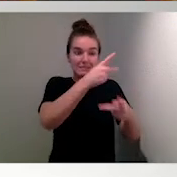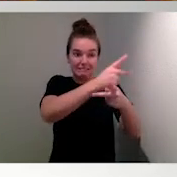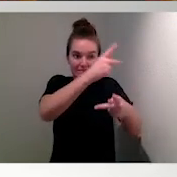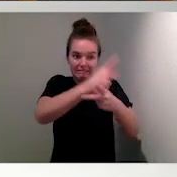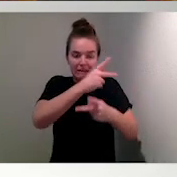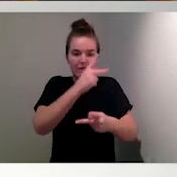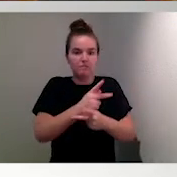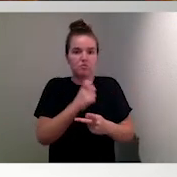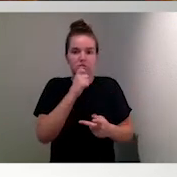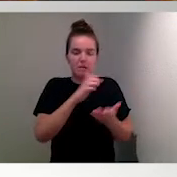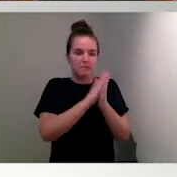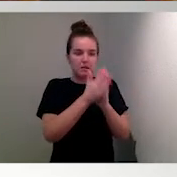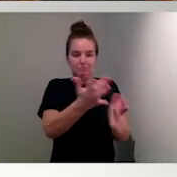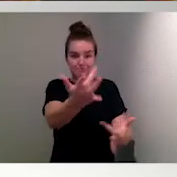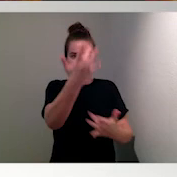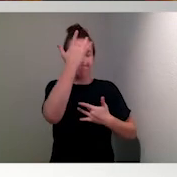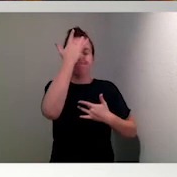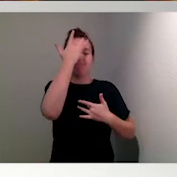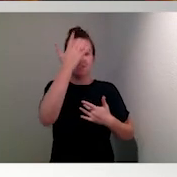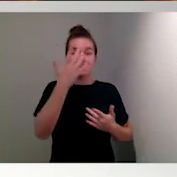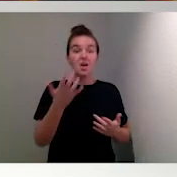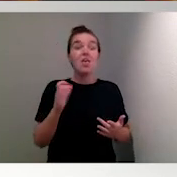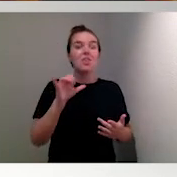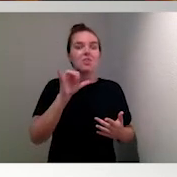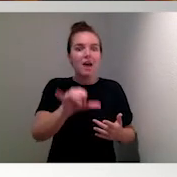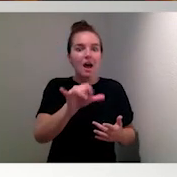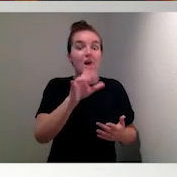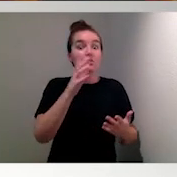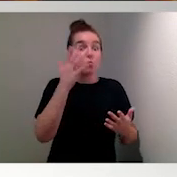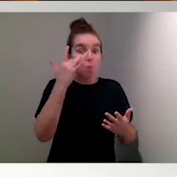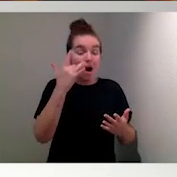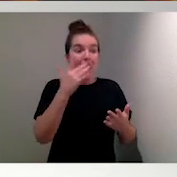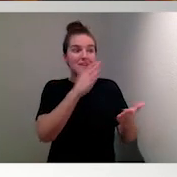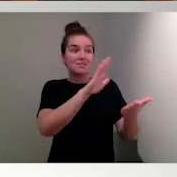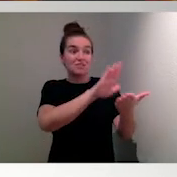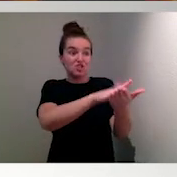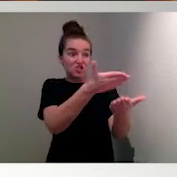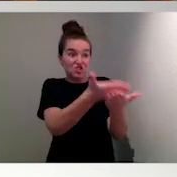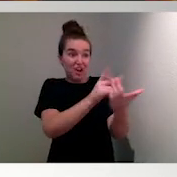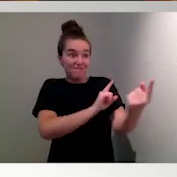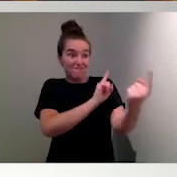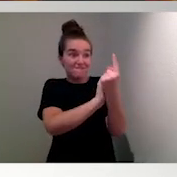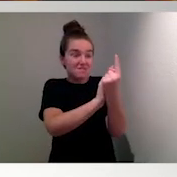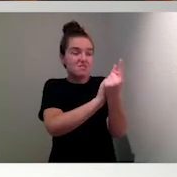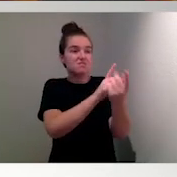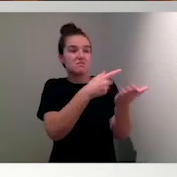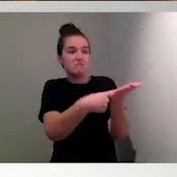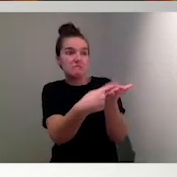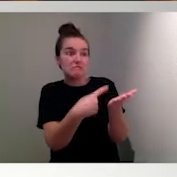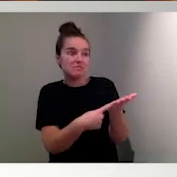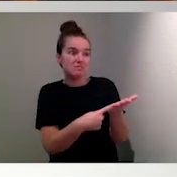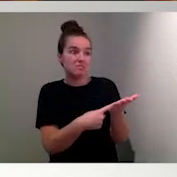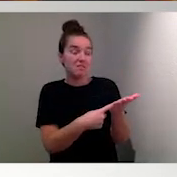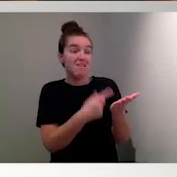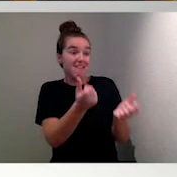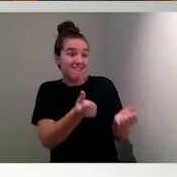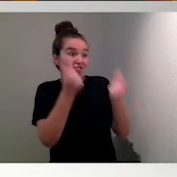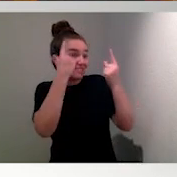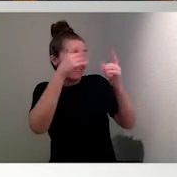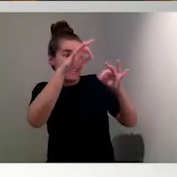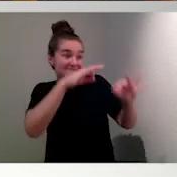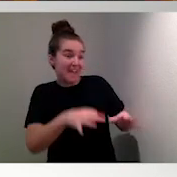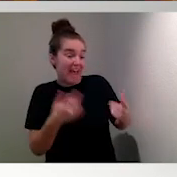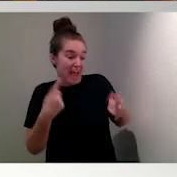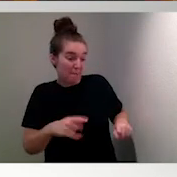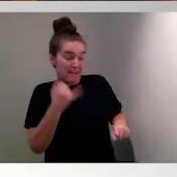the chef and making sure that they understand what will happen if they don't take care of you properly. So that's